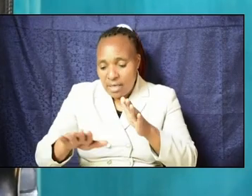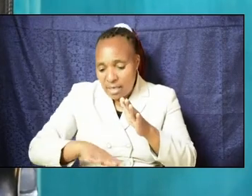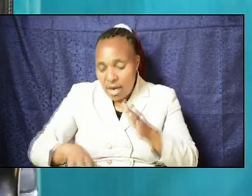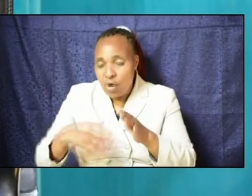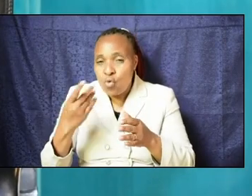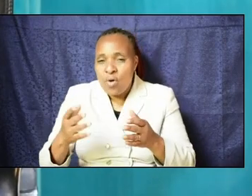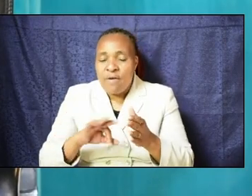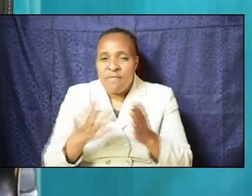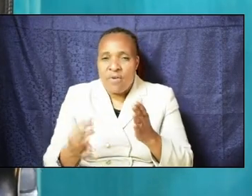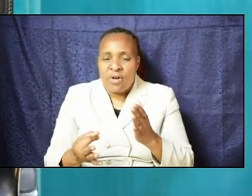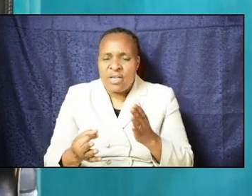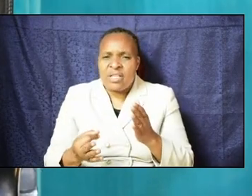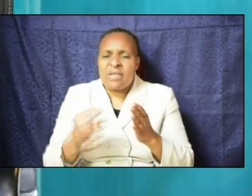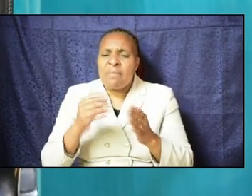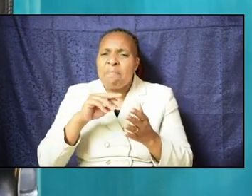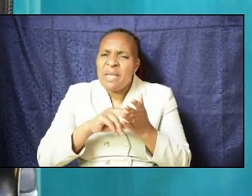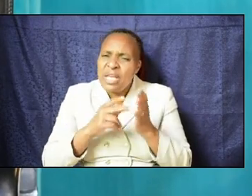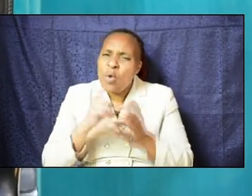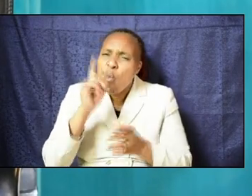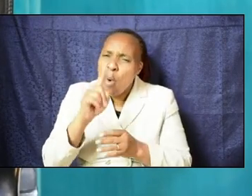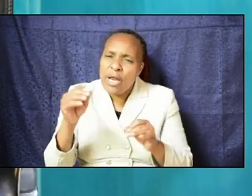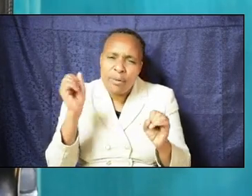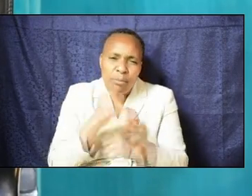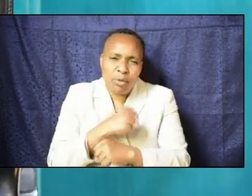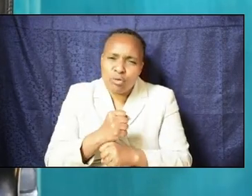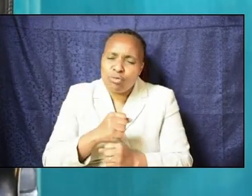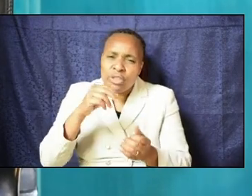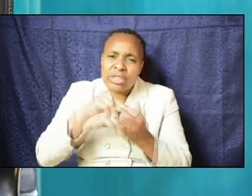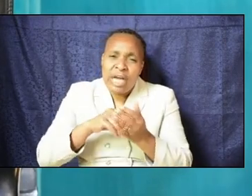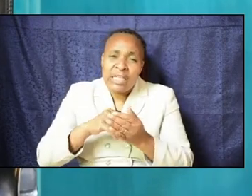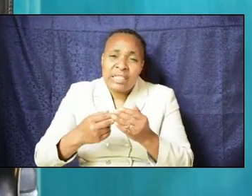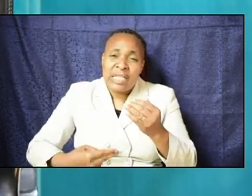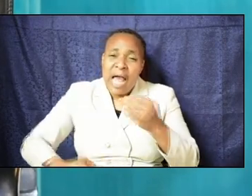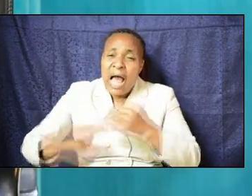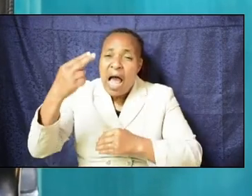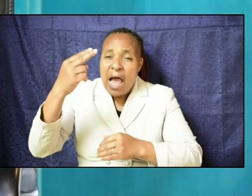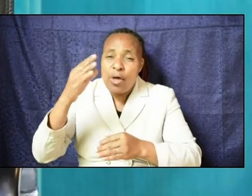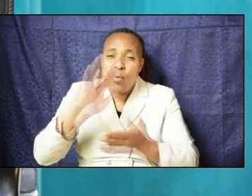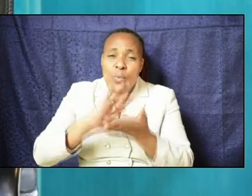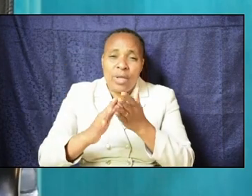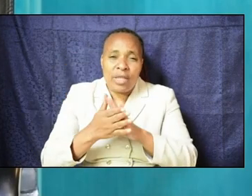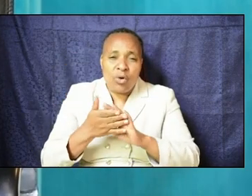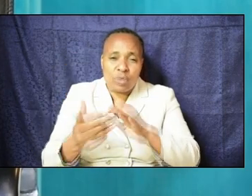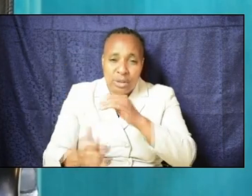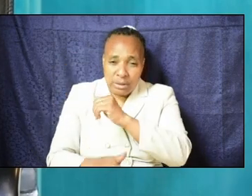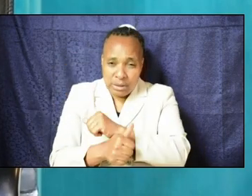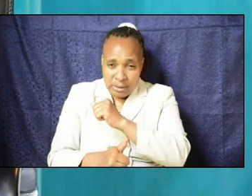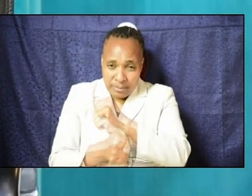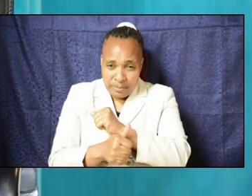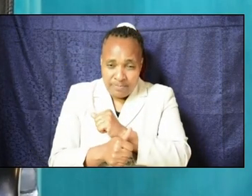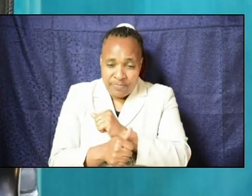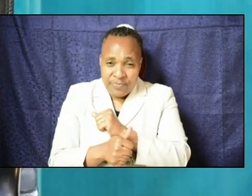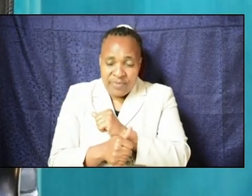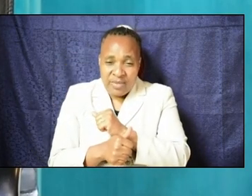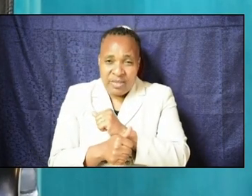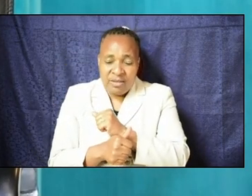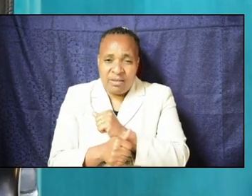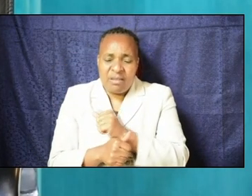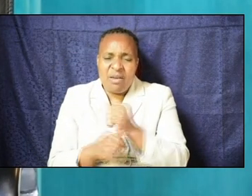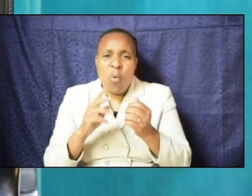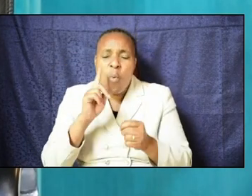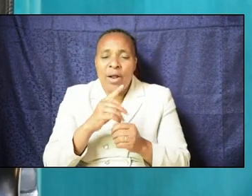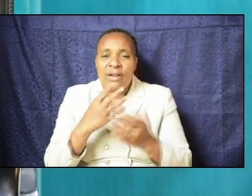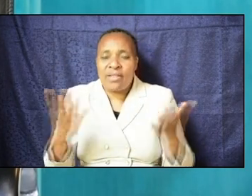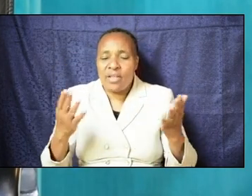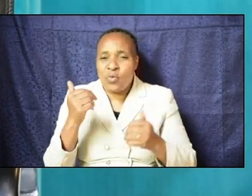So one cannot stand upon a lofty height without danger. And one thing